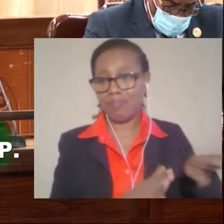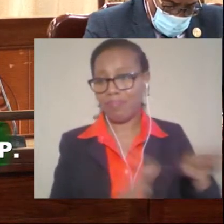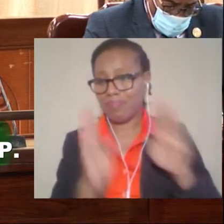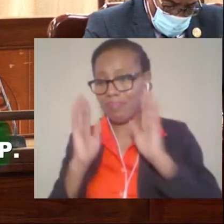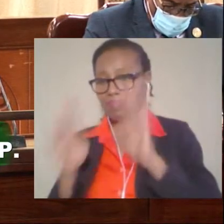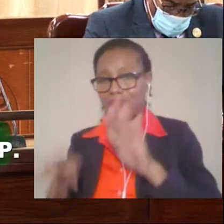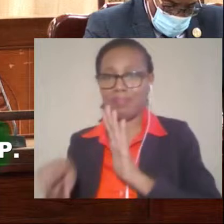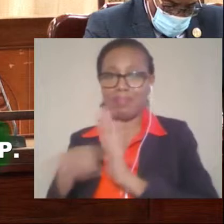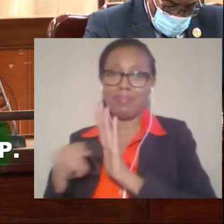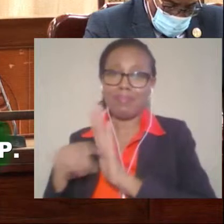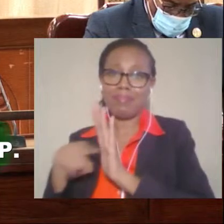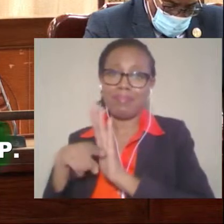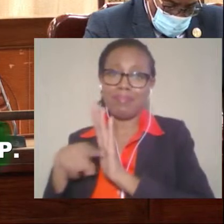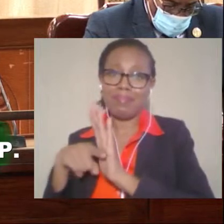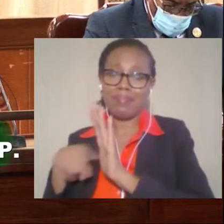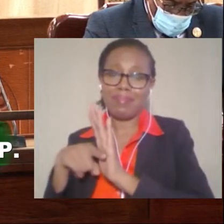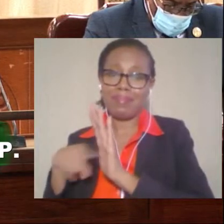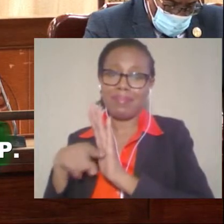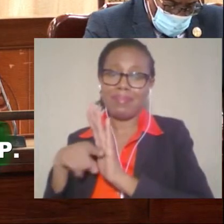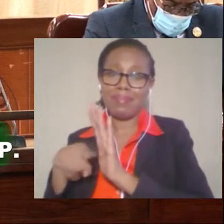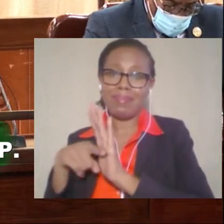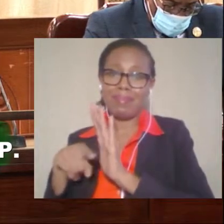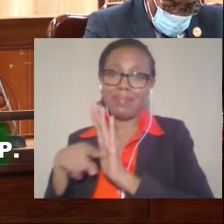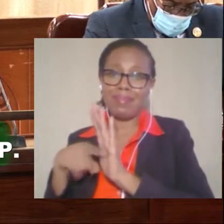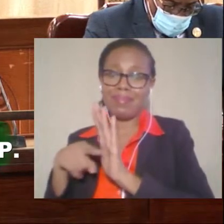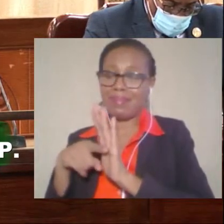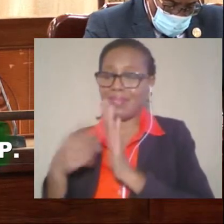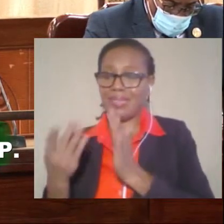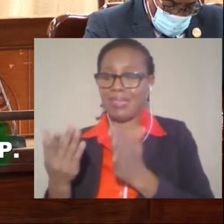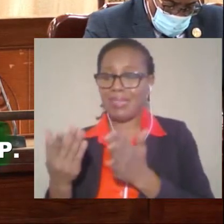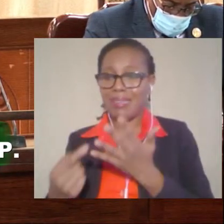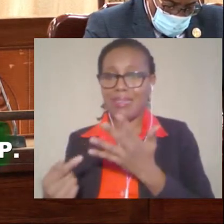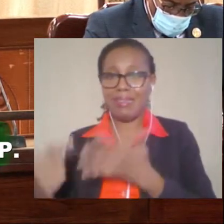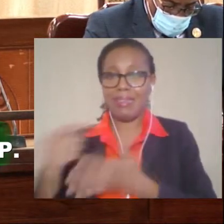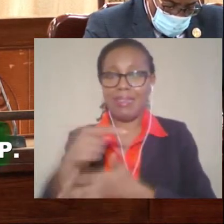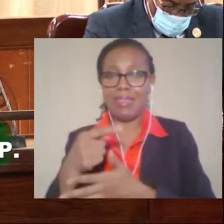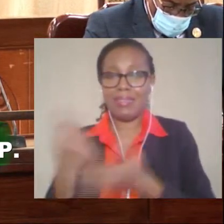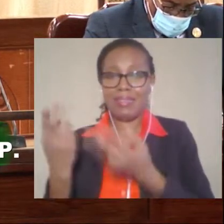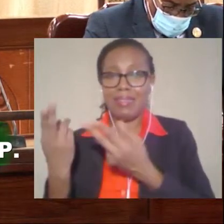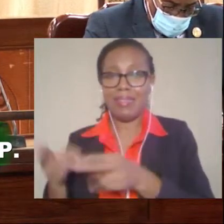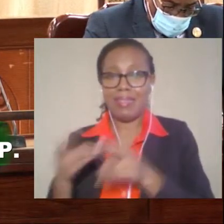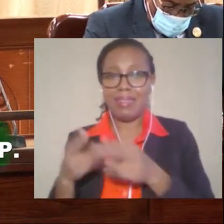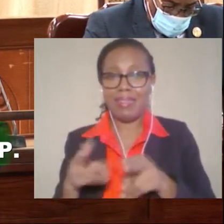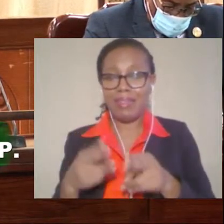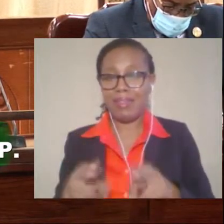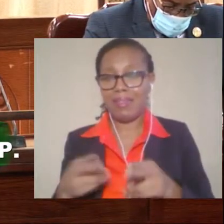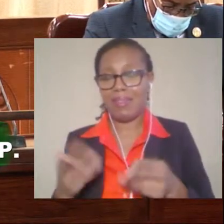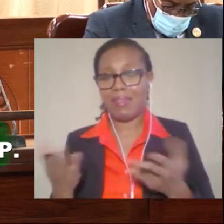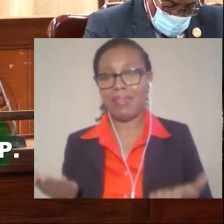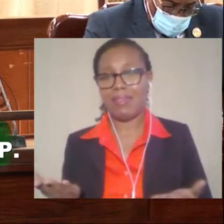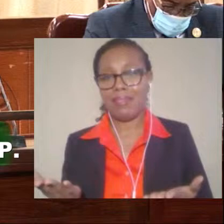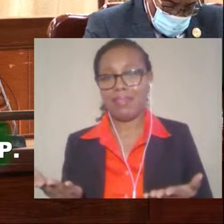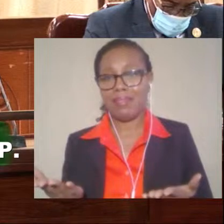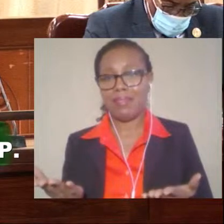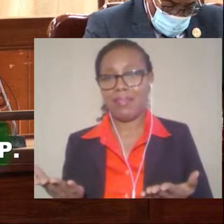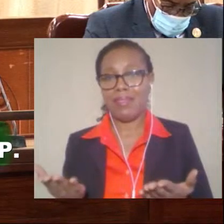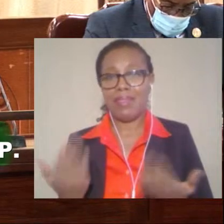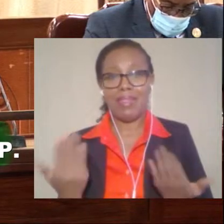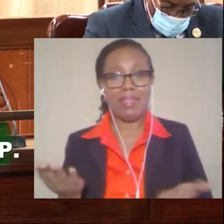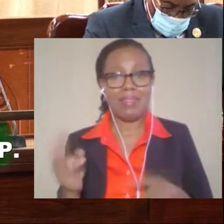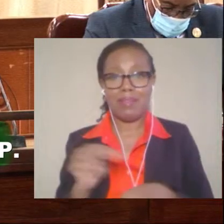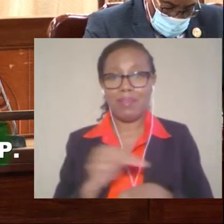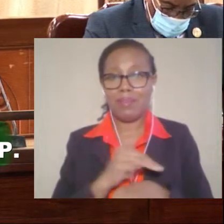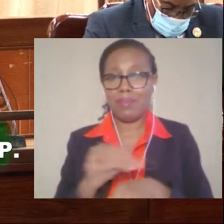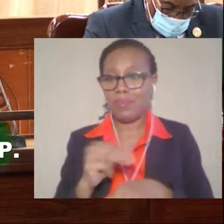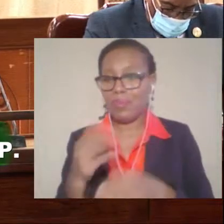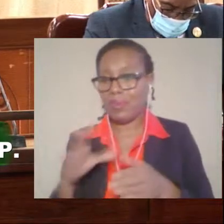ridiculous goings on at the entity and in the ministry.